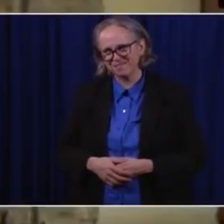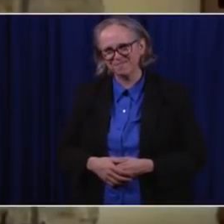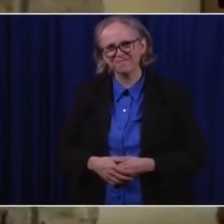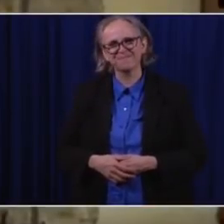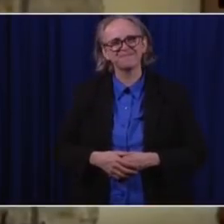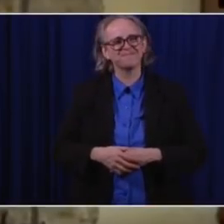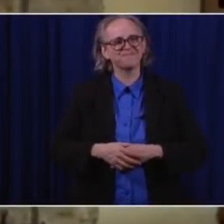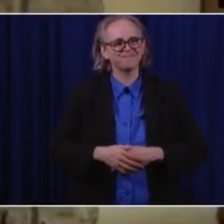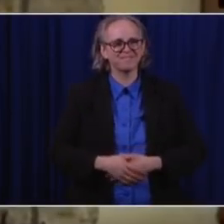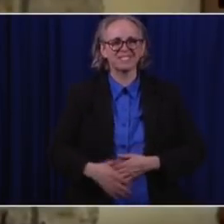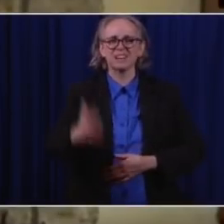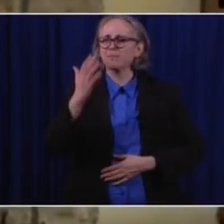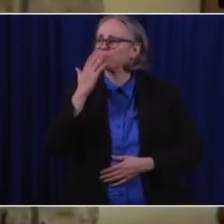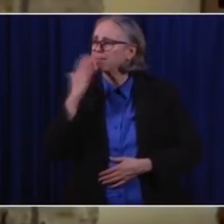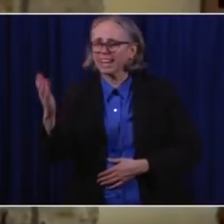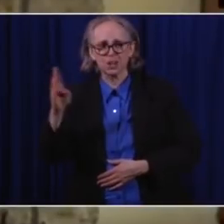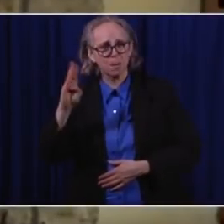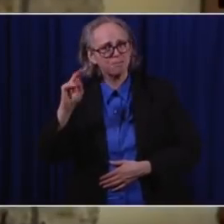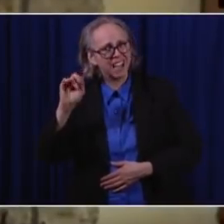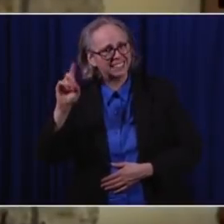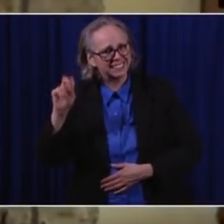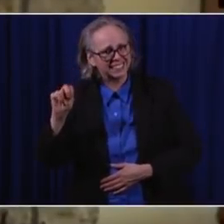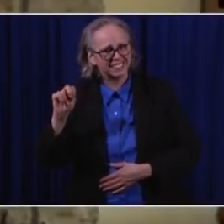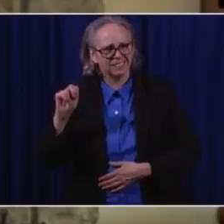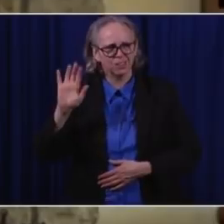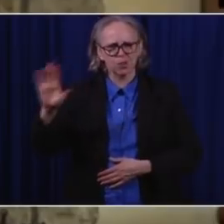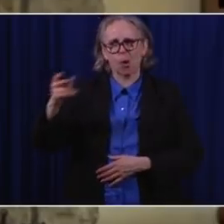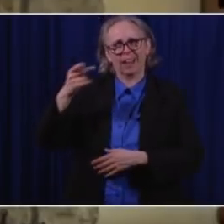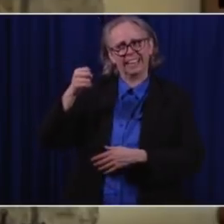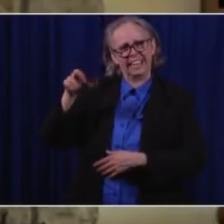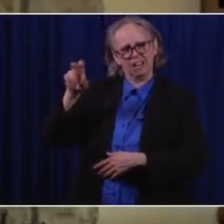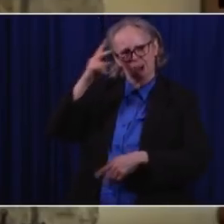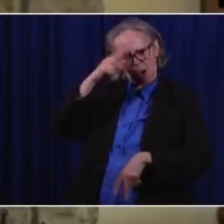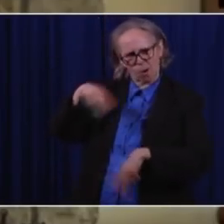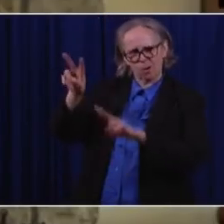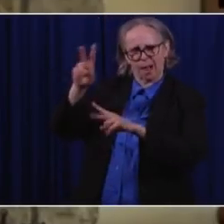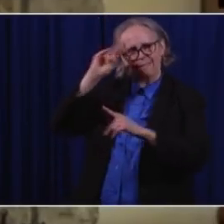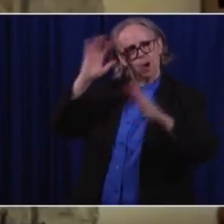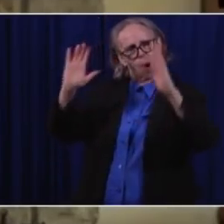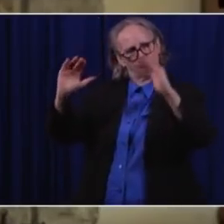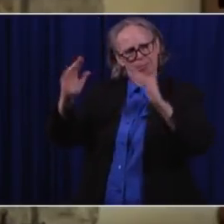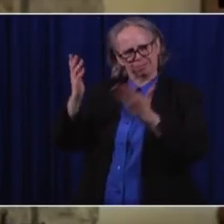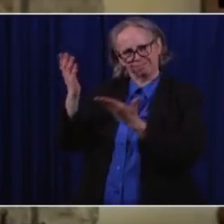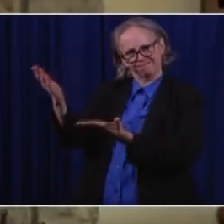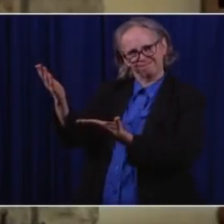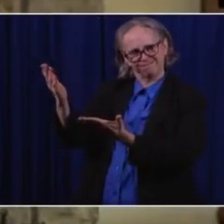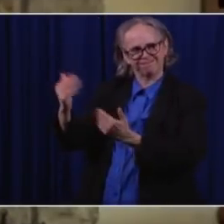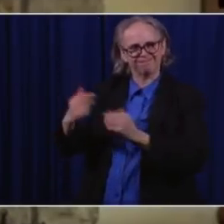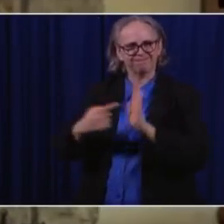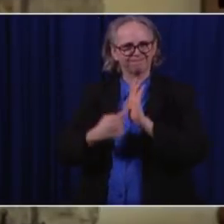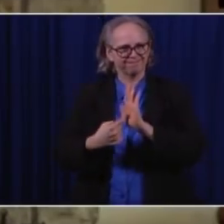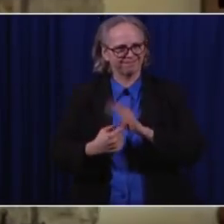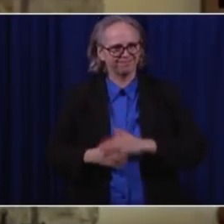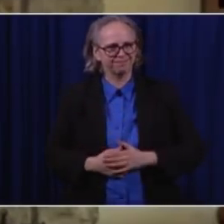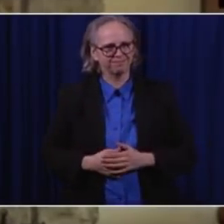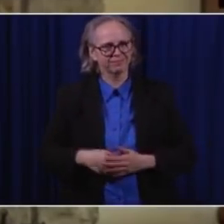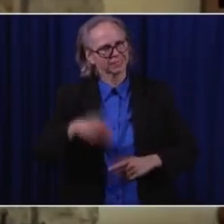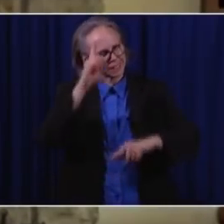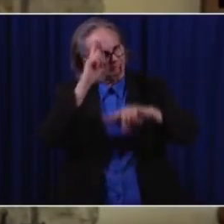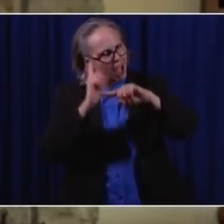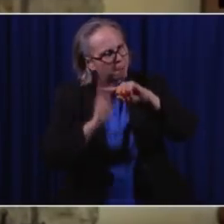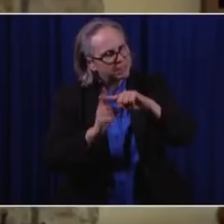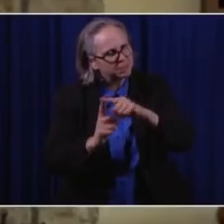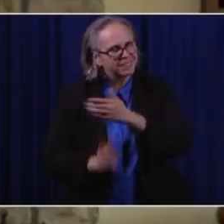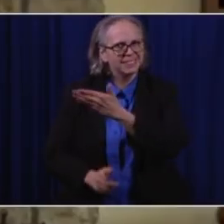We want to thank Brandon for being one of our heroes of hope, for keeping us optimistic, his customers optimistic. There